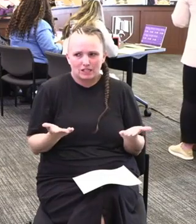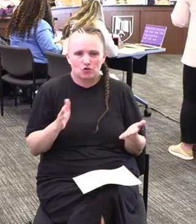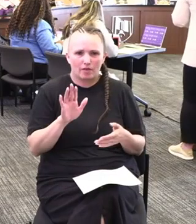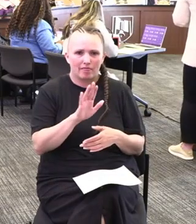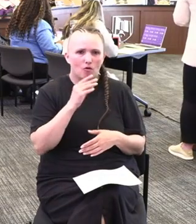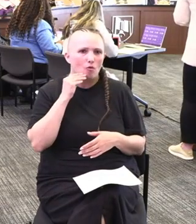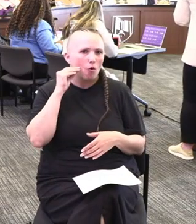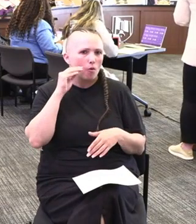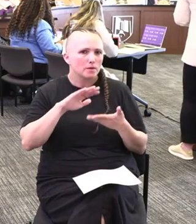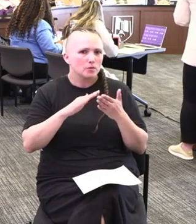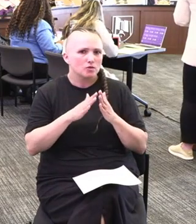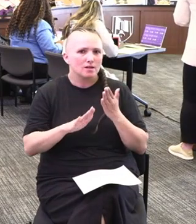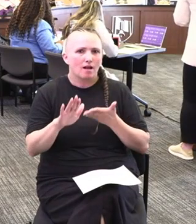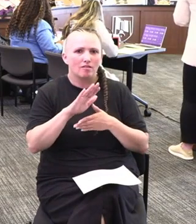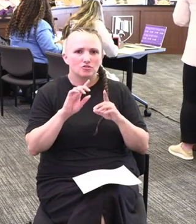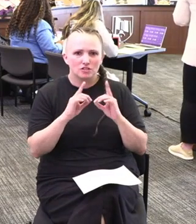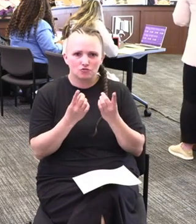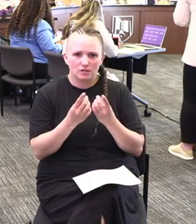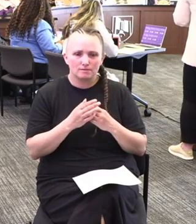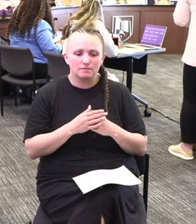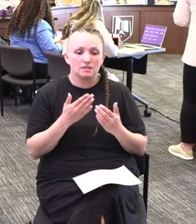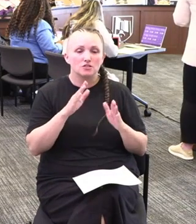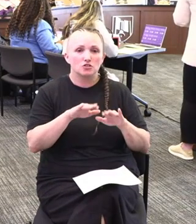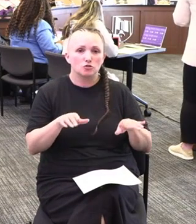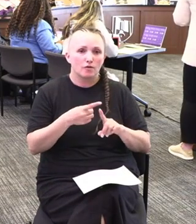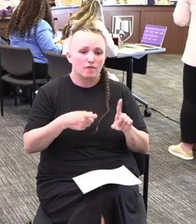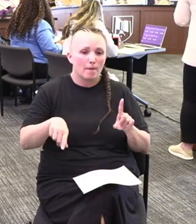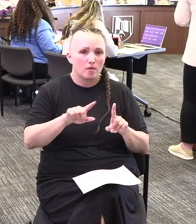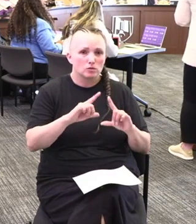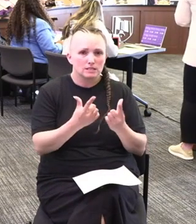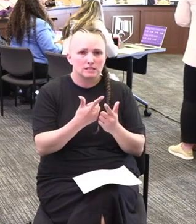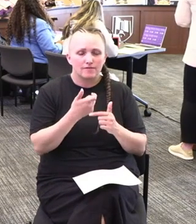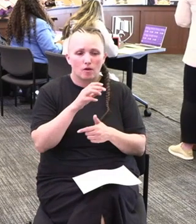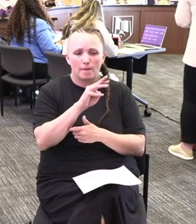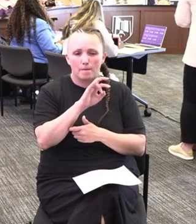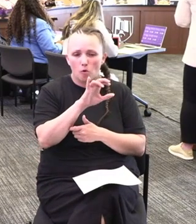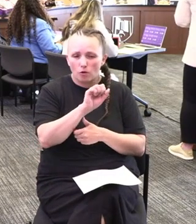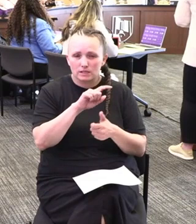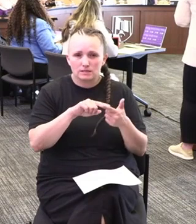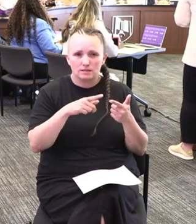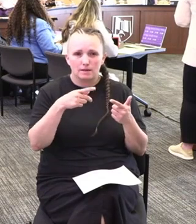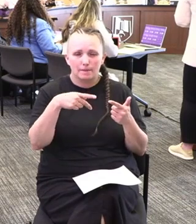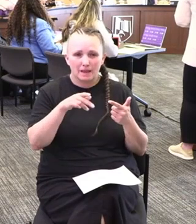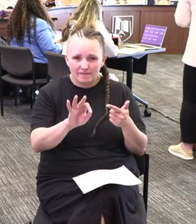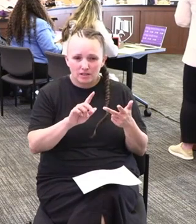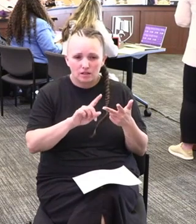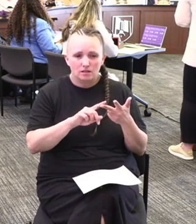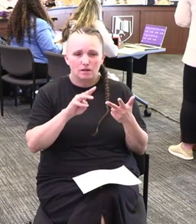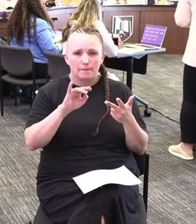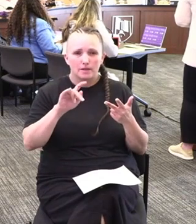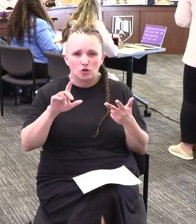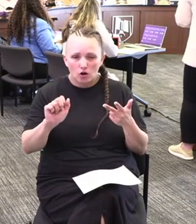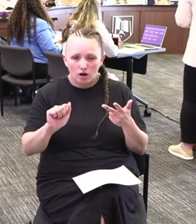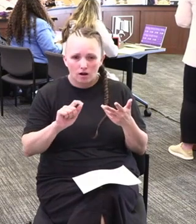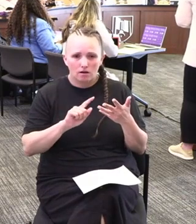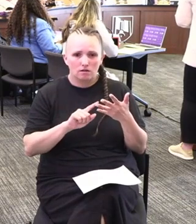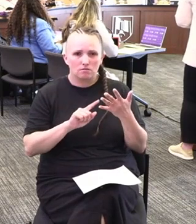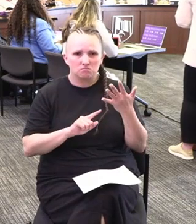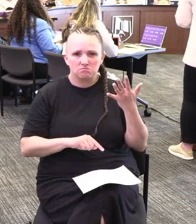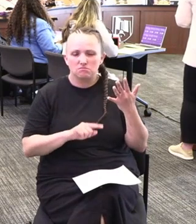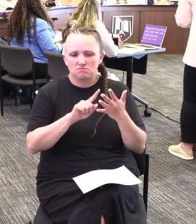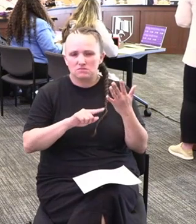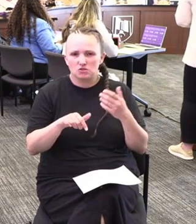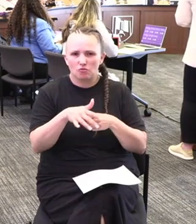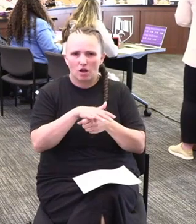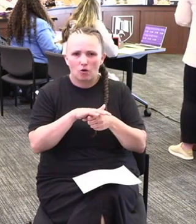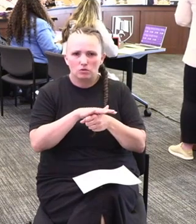districts. Children in these leagues come from Morris, Plainfield, Minooka, Joliet, Shanahan, and the surrounding